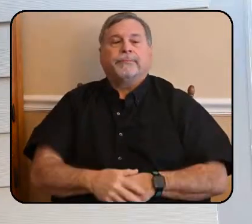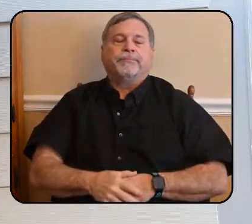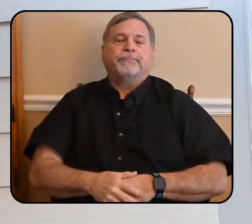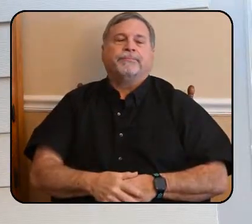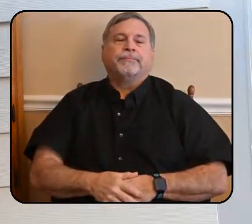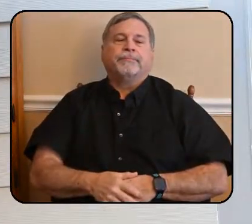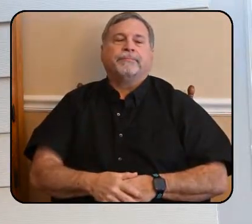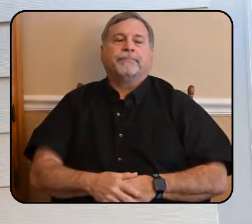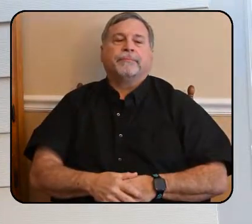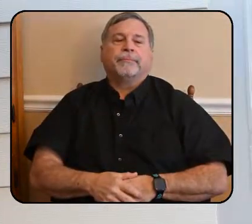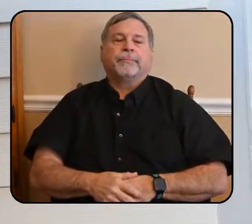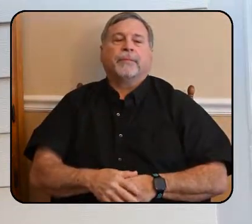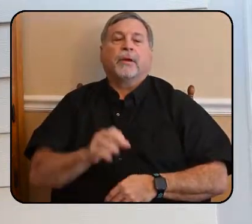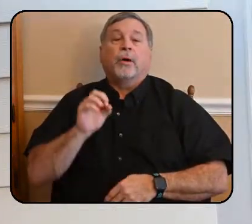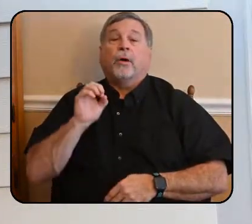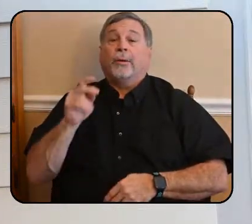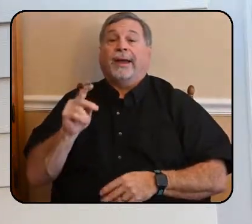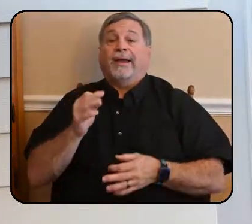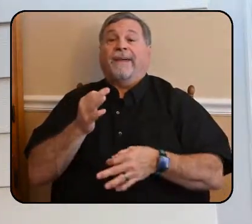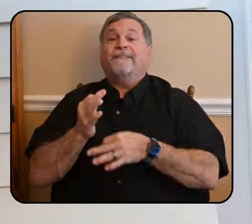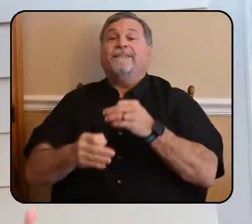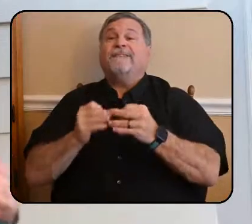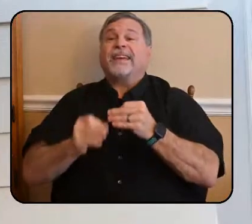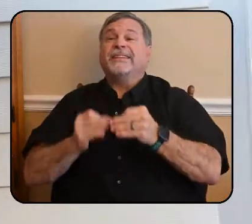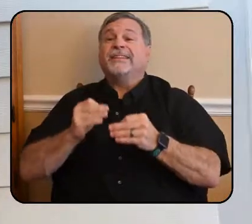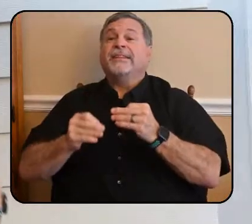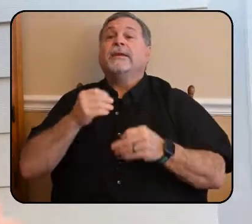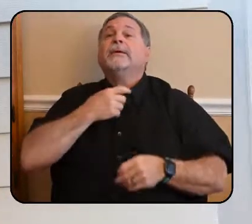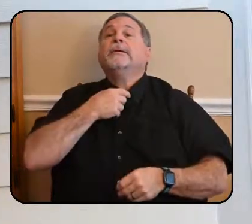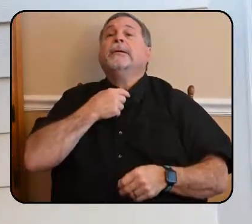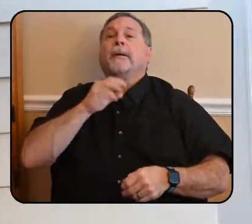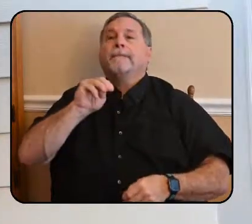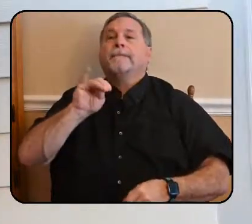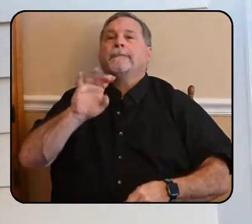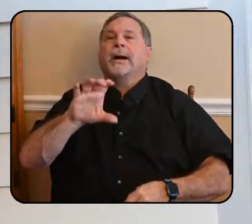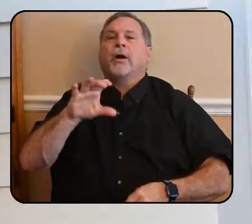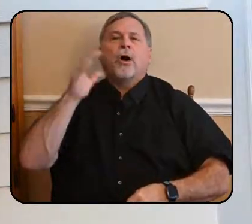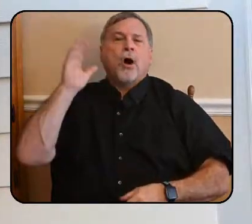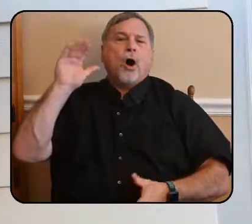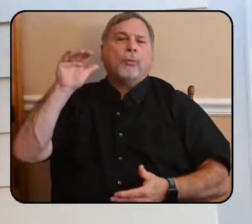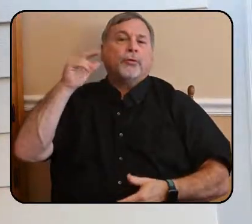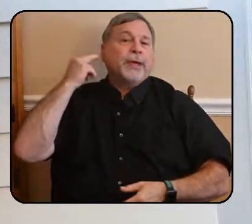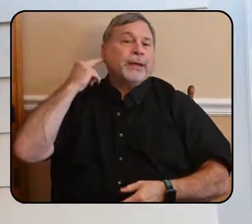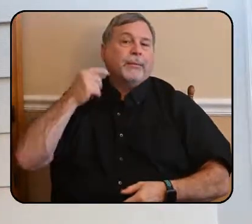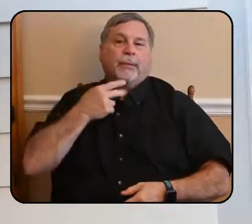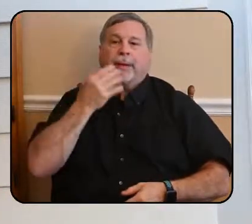I fixed the microphone so hopefully you can hear me better. We're outside with the Traeger Smoker,